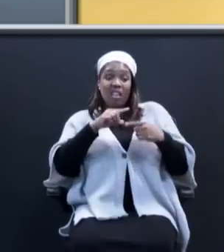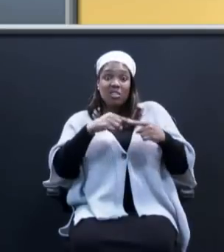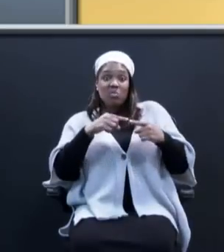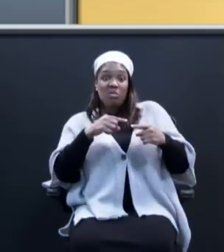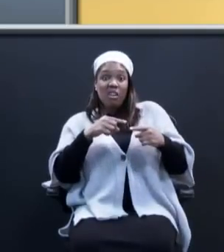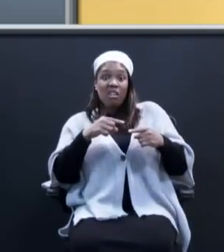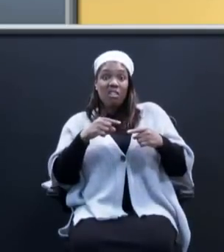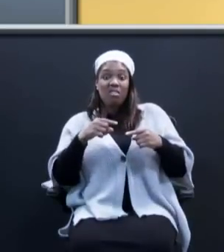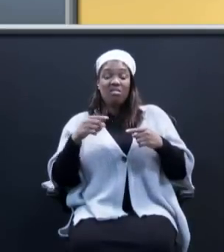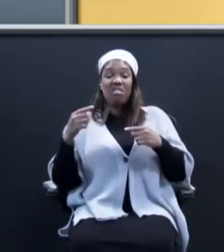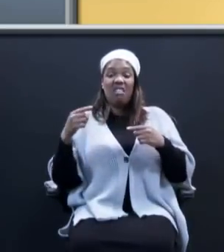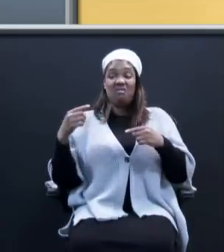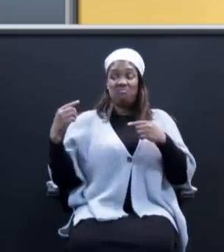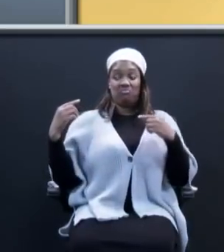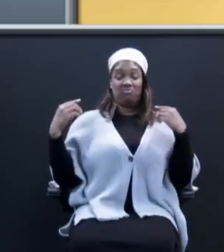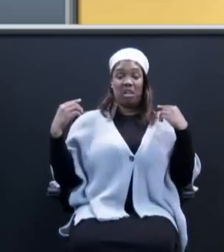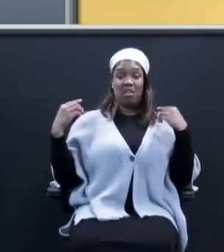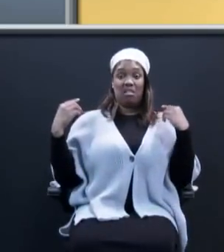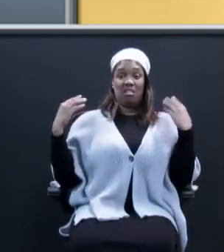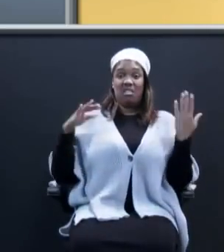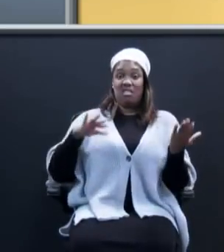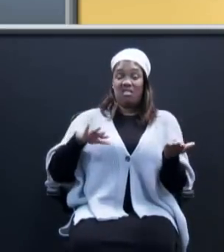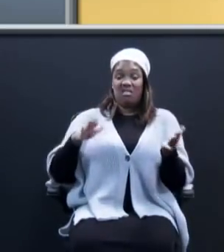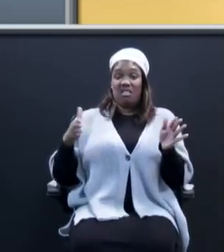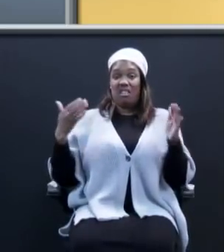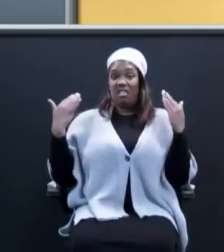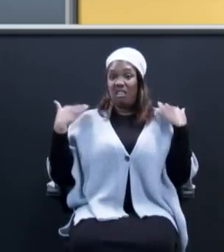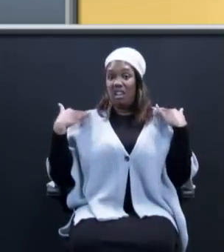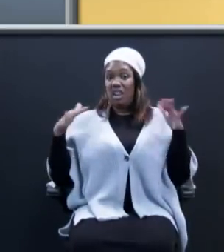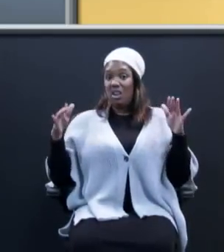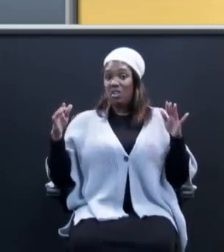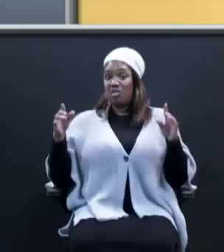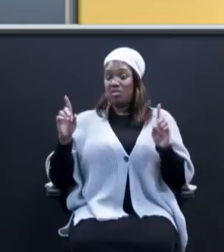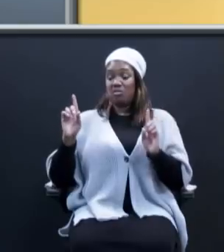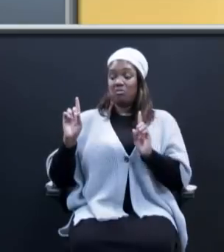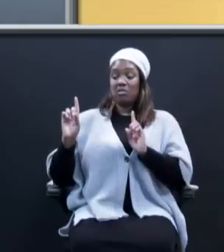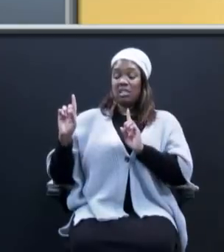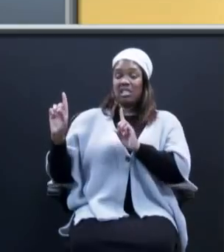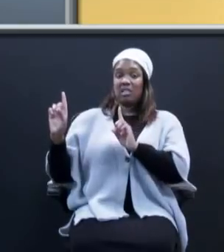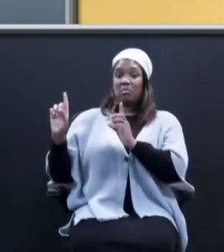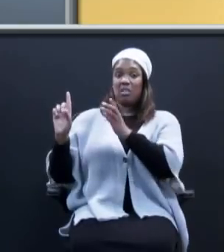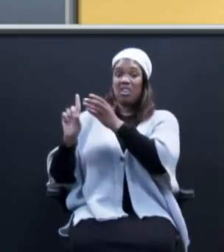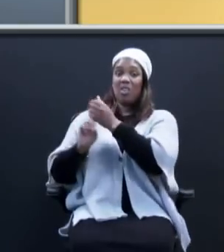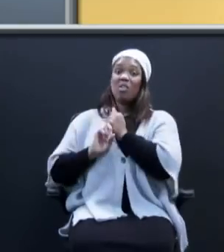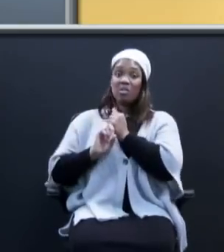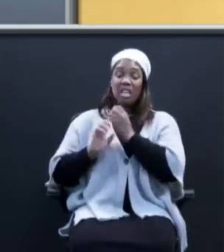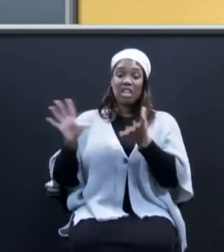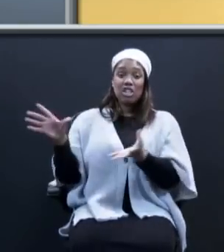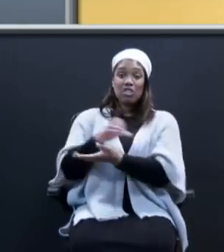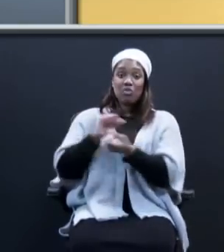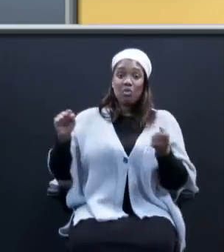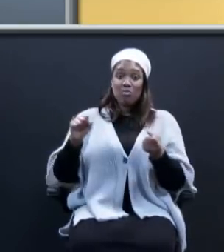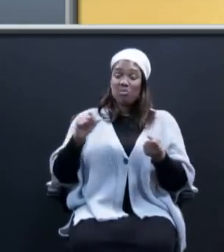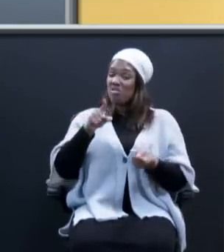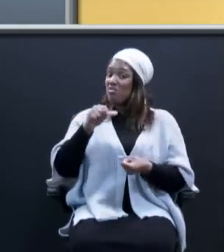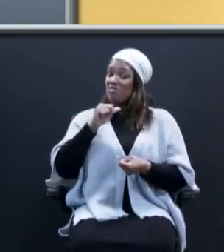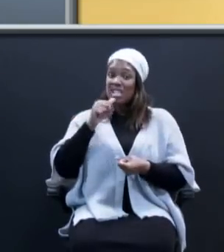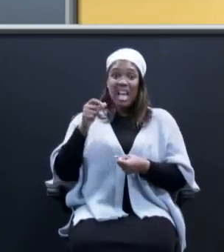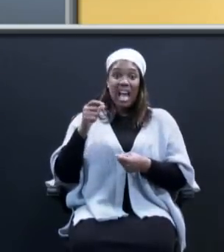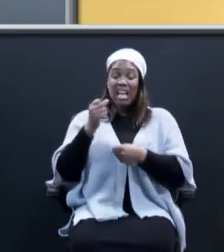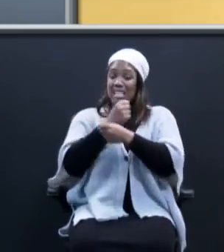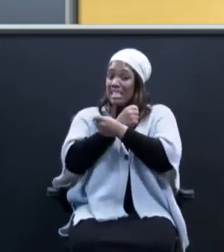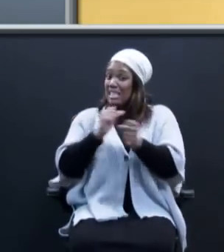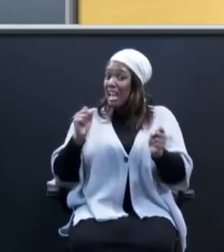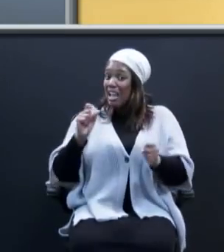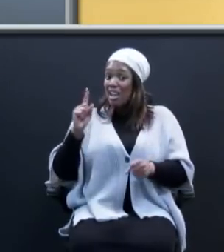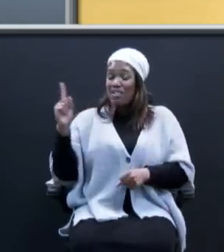you because your goodness won't be remembered. You are not saved forever. Go ahead and read. What part